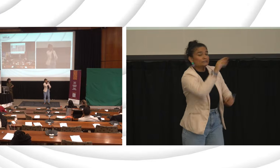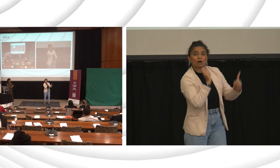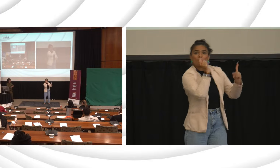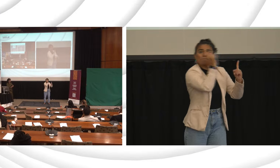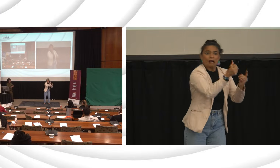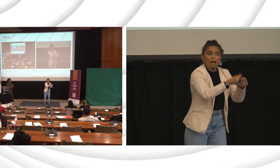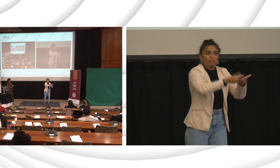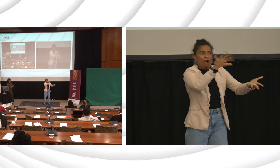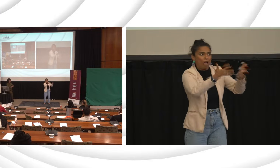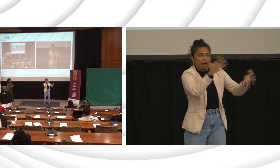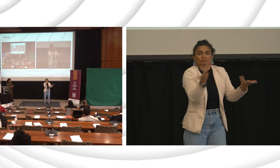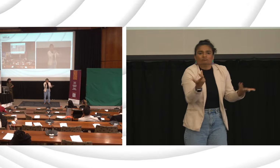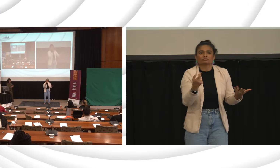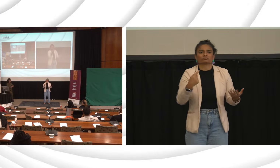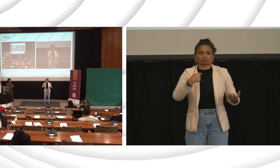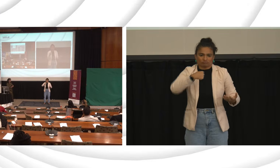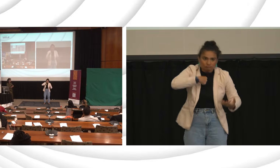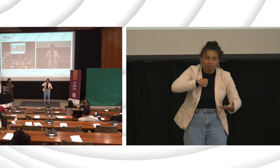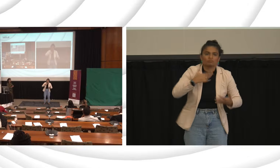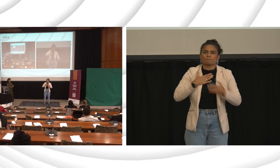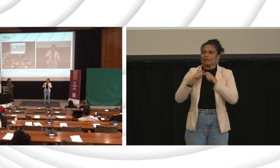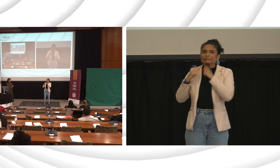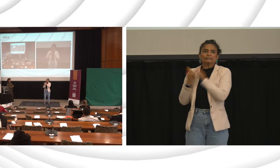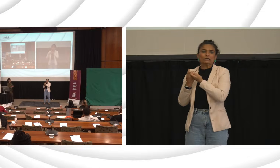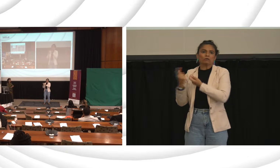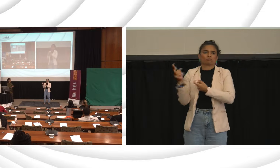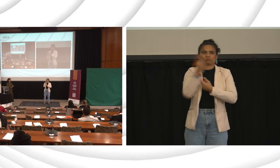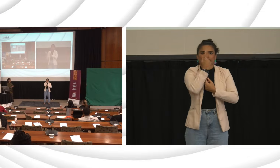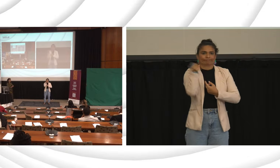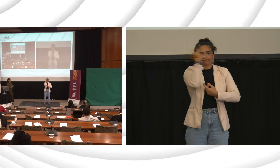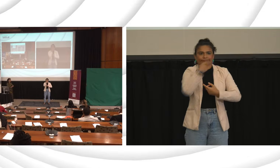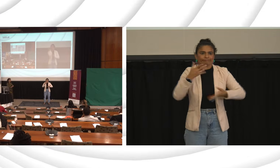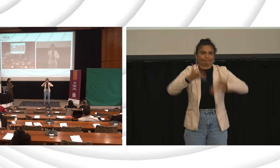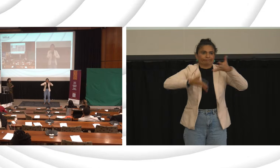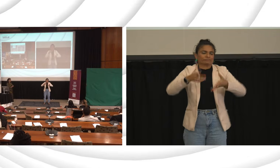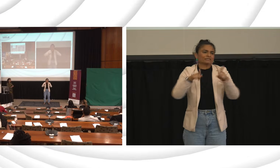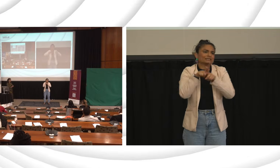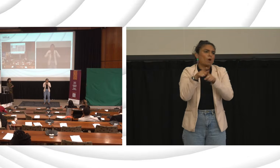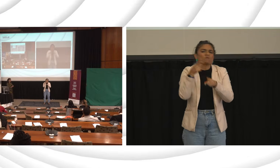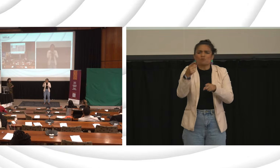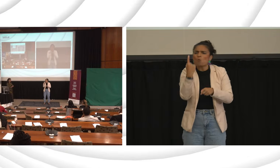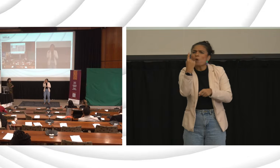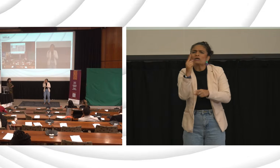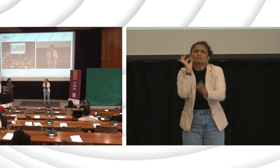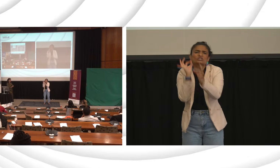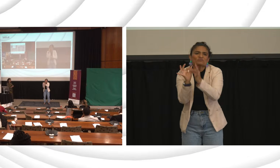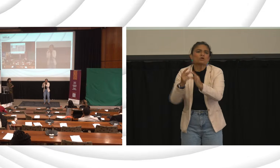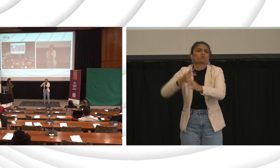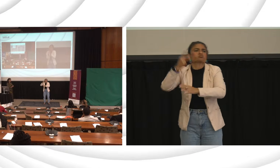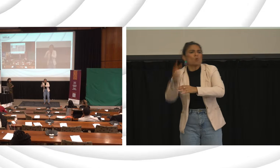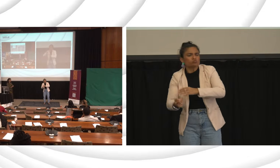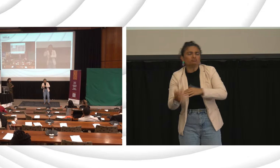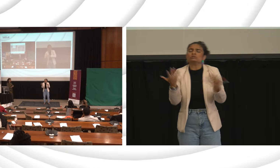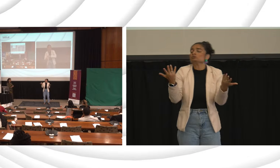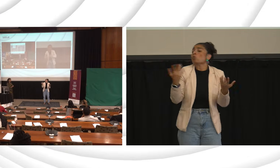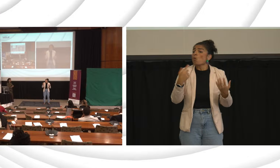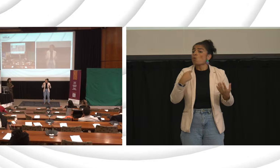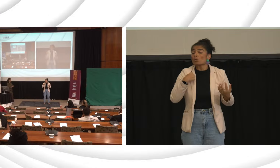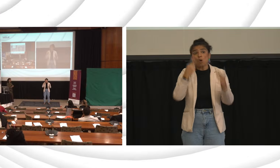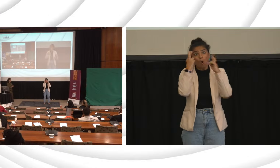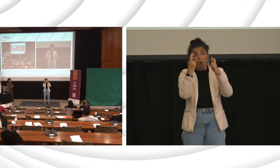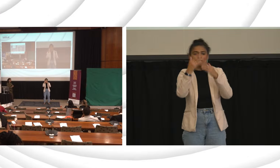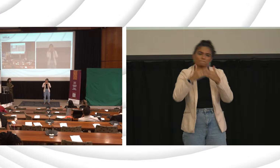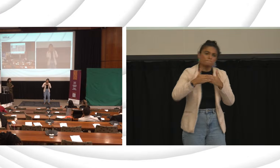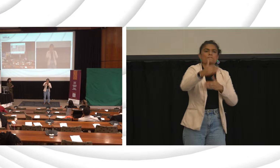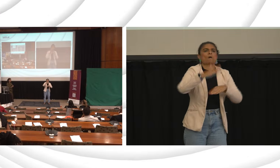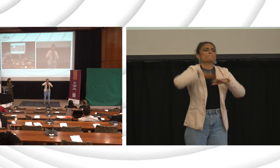from outside organizations or companies, we need to obviously see or fit the criteria of what they are giving us the funding